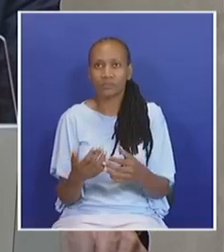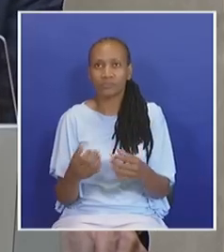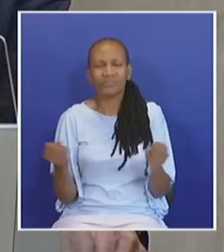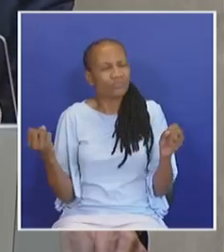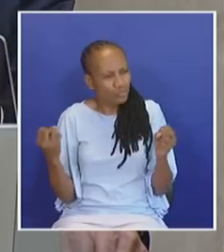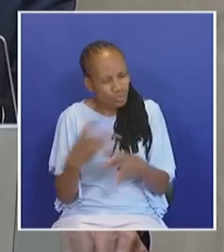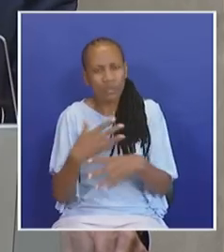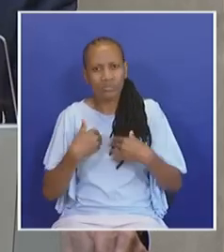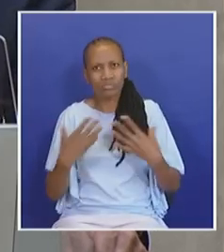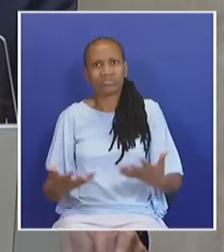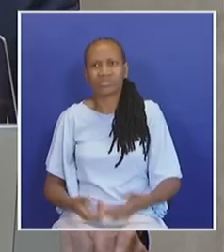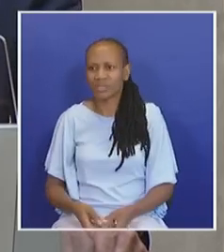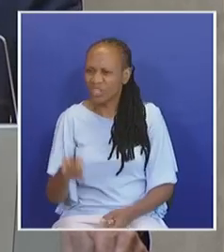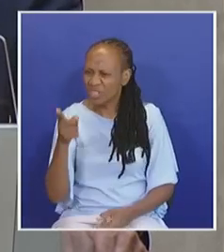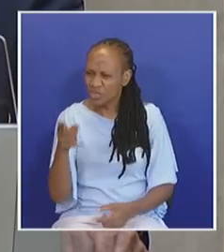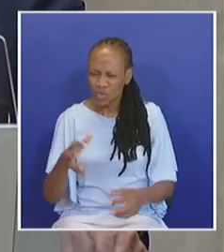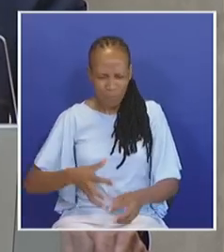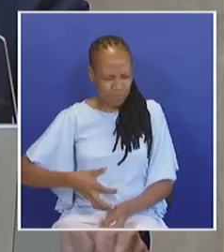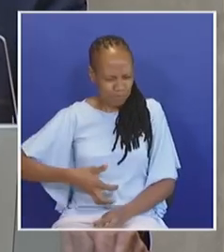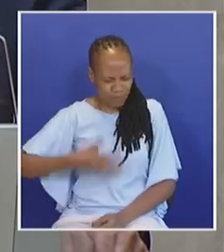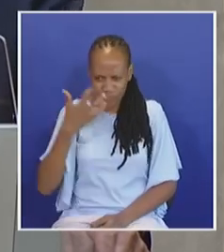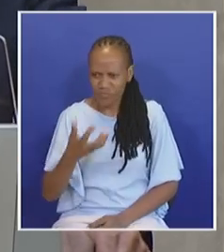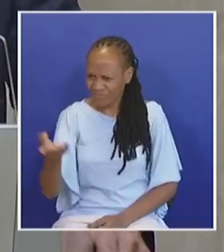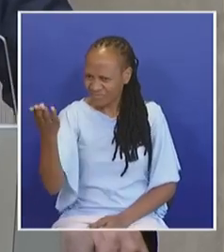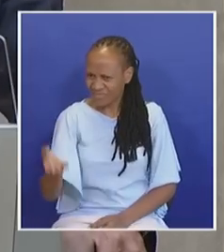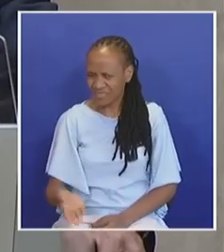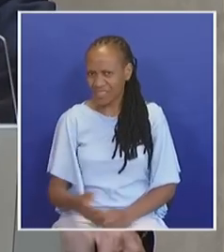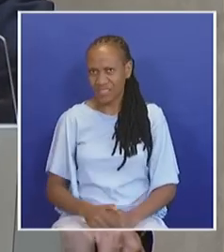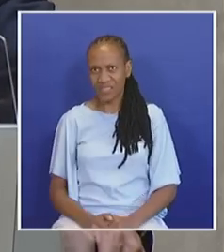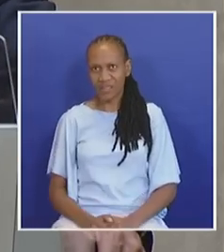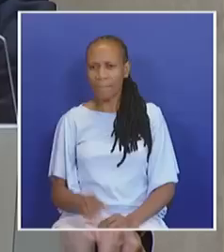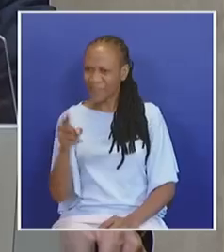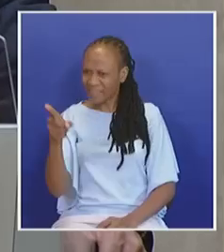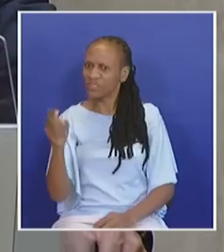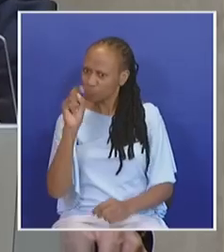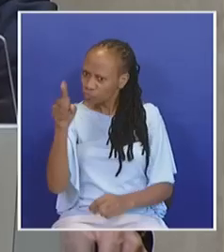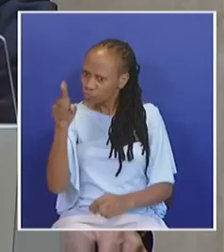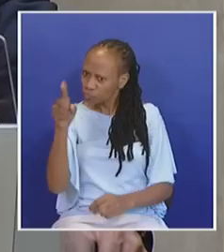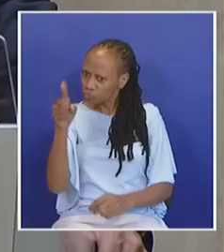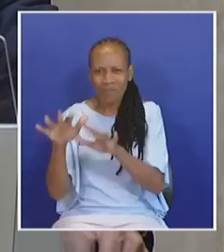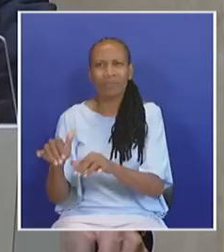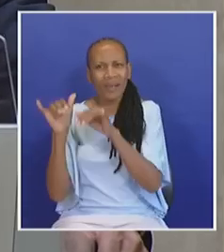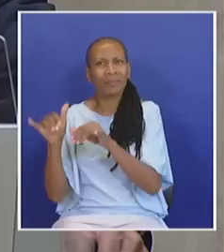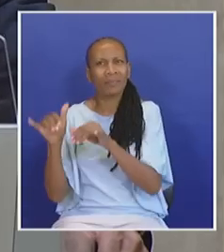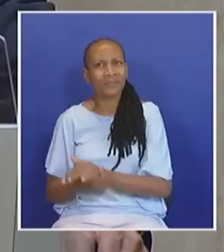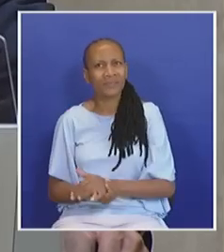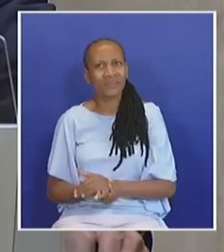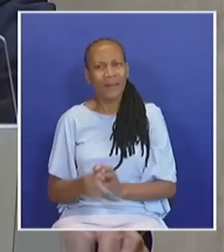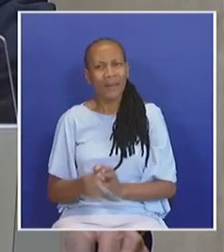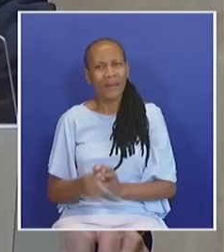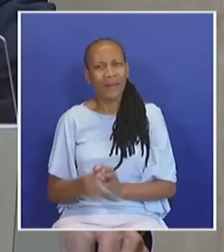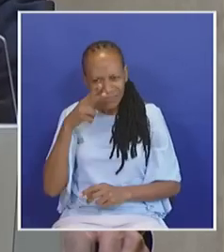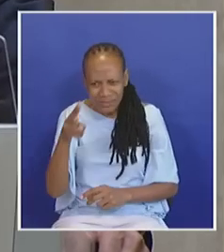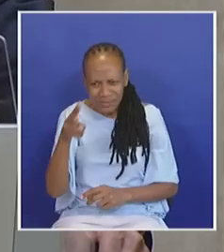am shocked that you remain so angry as an honorable member of this parliament and become across as a very unhappy and